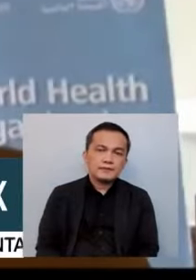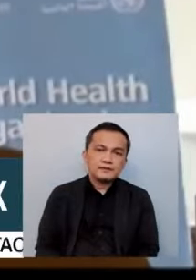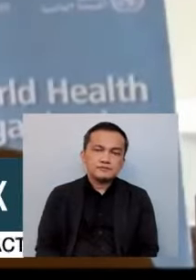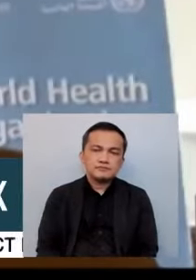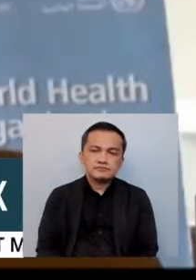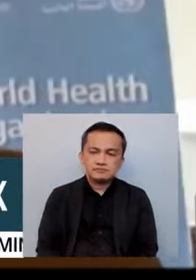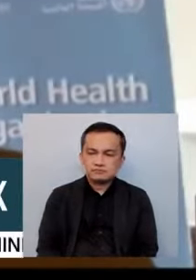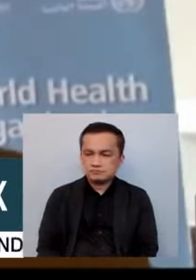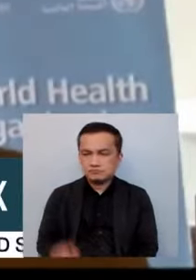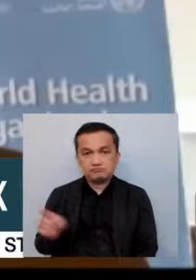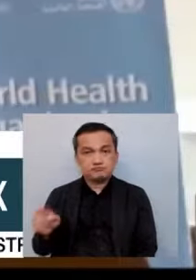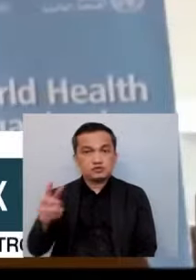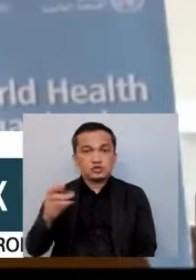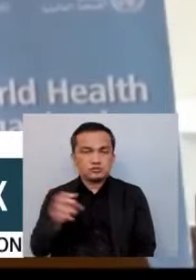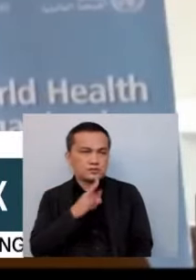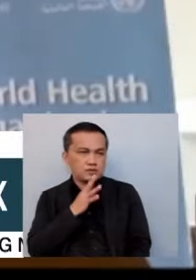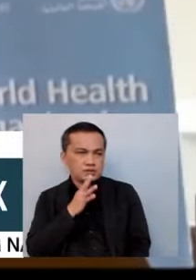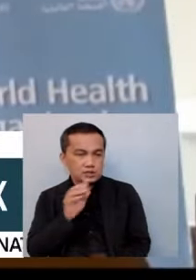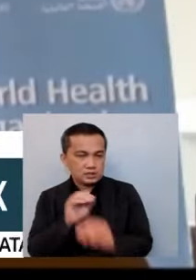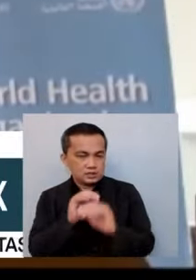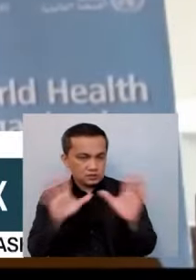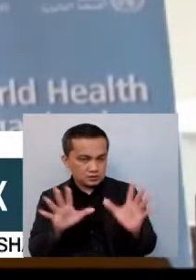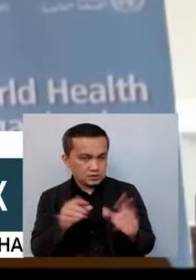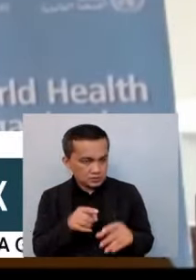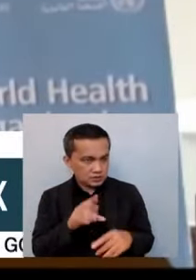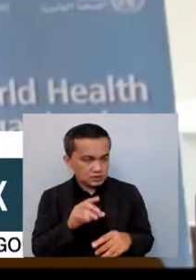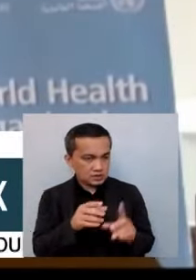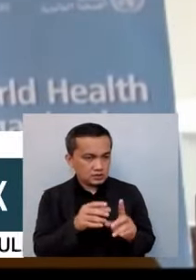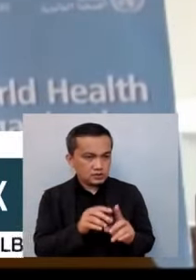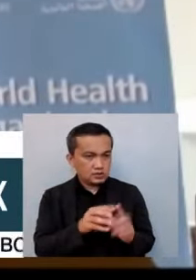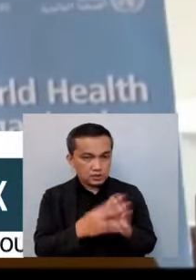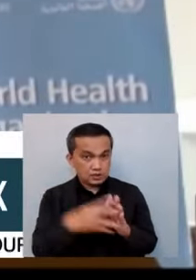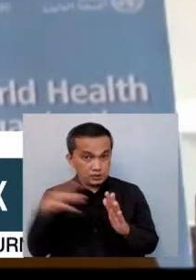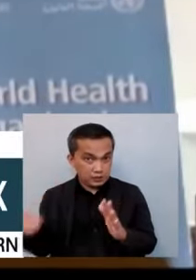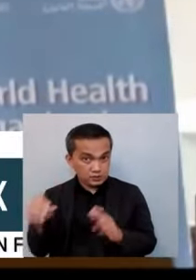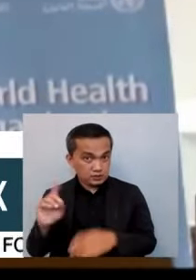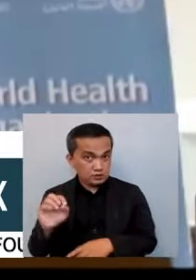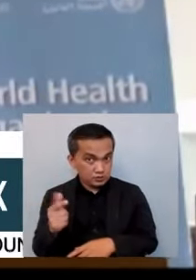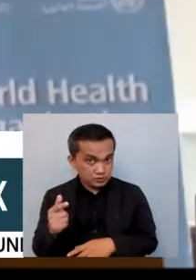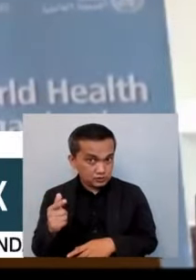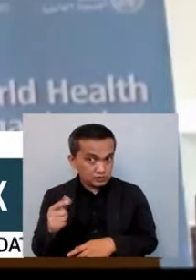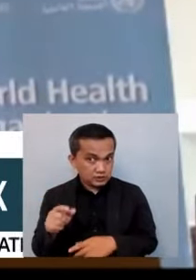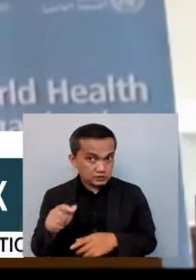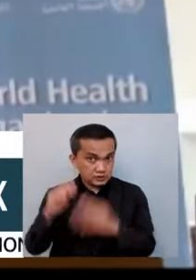Clearly, in this particular case, with the transmission to a dog in a closed domestic setting,